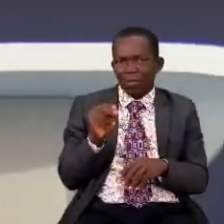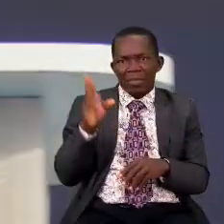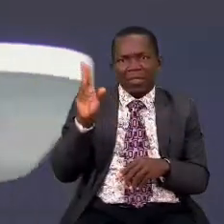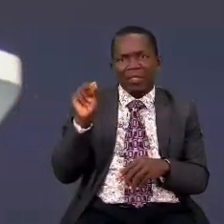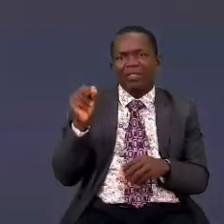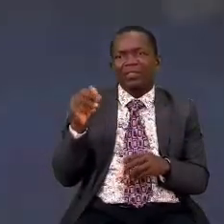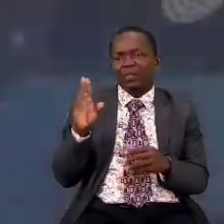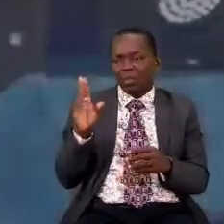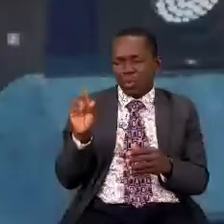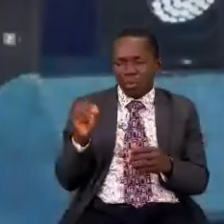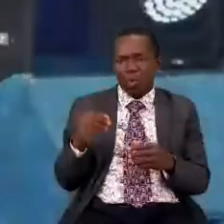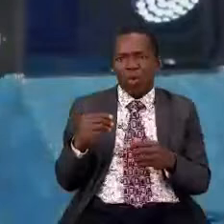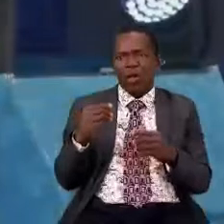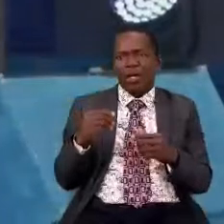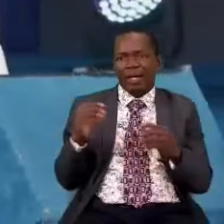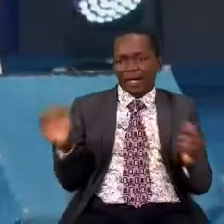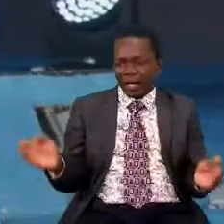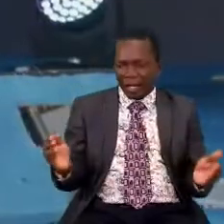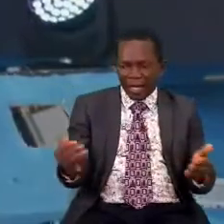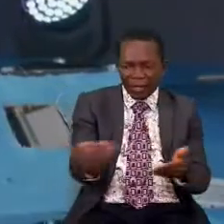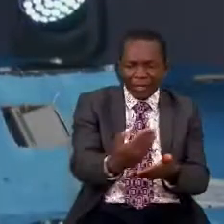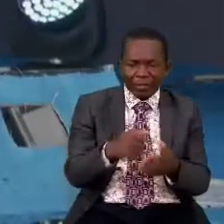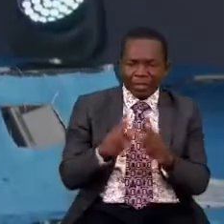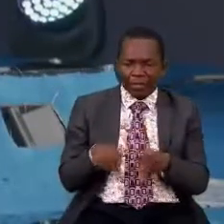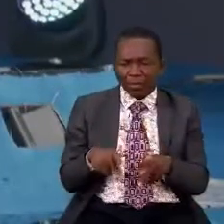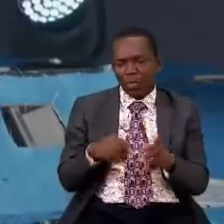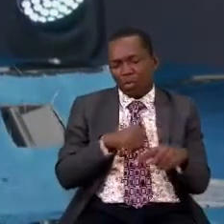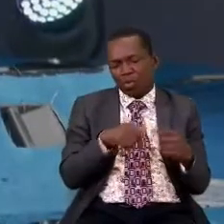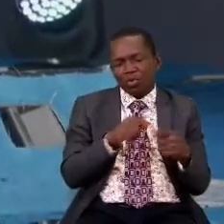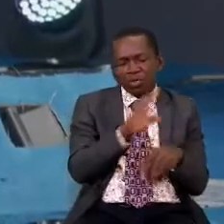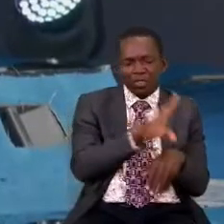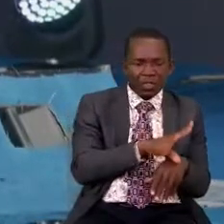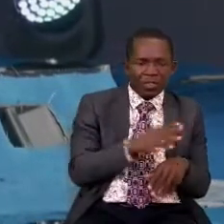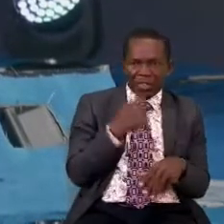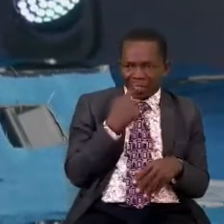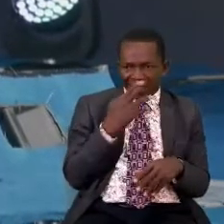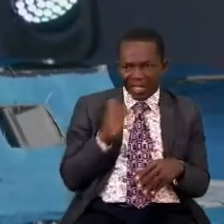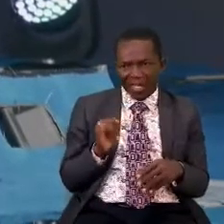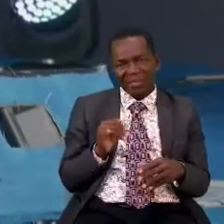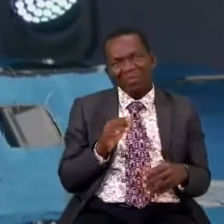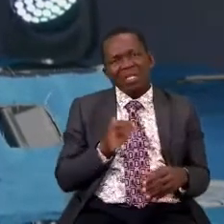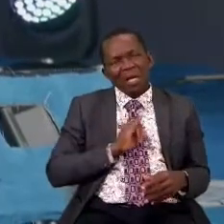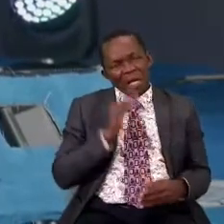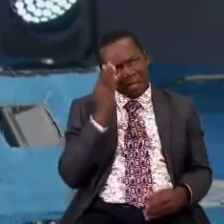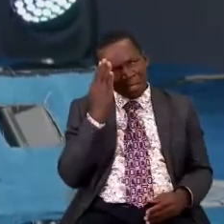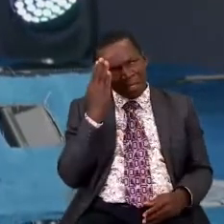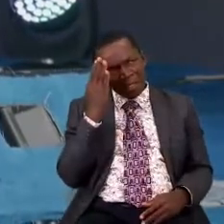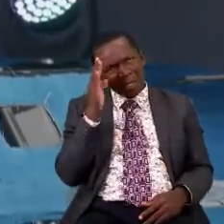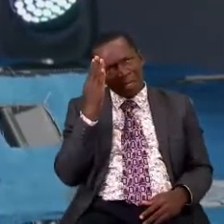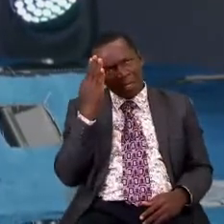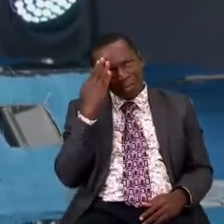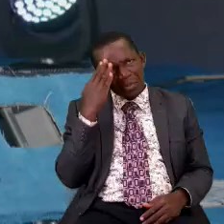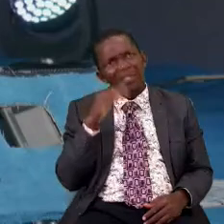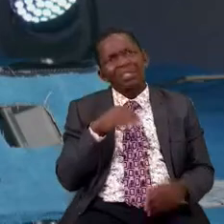the Pharisees, I know the Sadducees, I know the Sanhedrin, I know everybody. If I become a leader